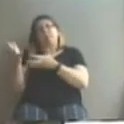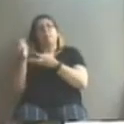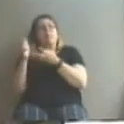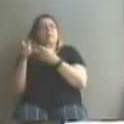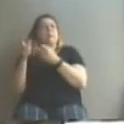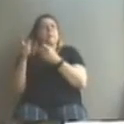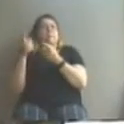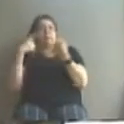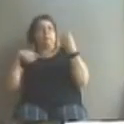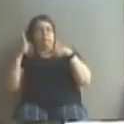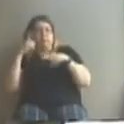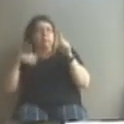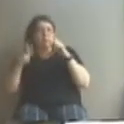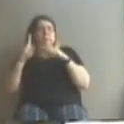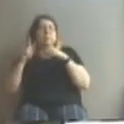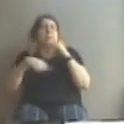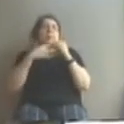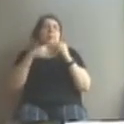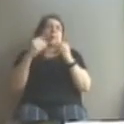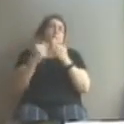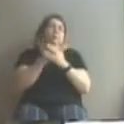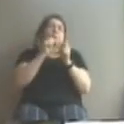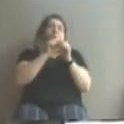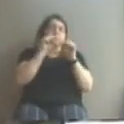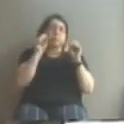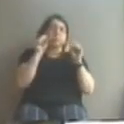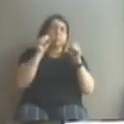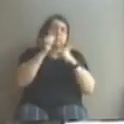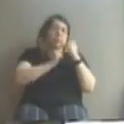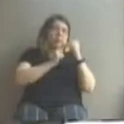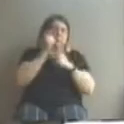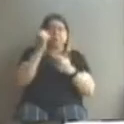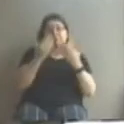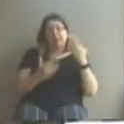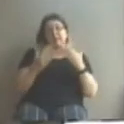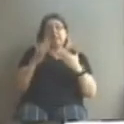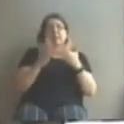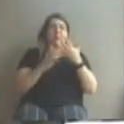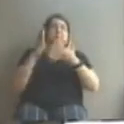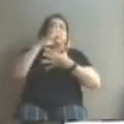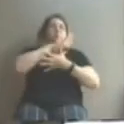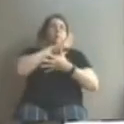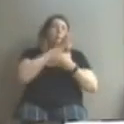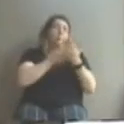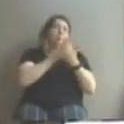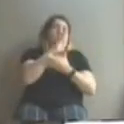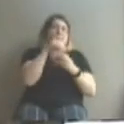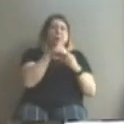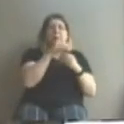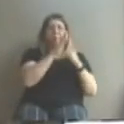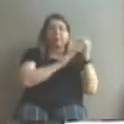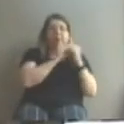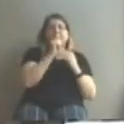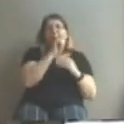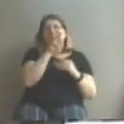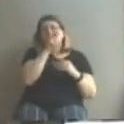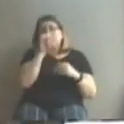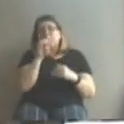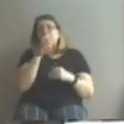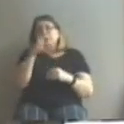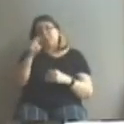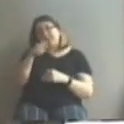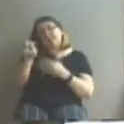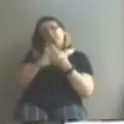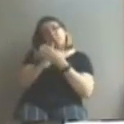bargain around this new structure, perhaps maybe seniority rights within a building or a zone, or transfer rights,